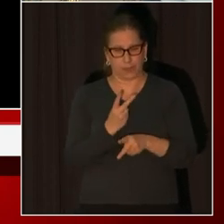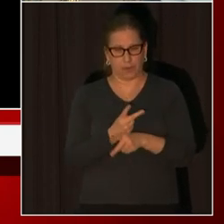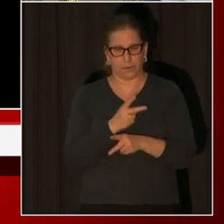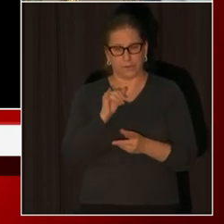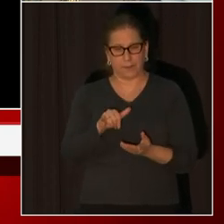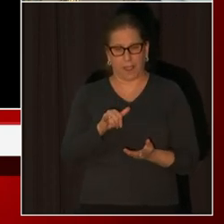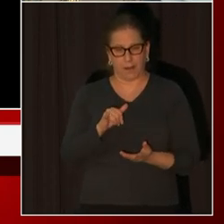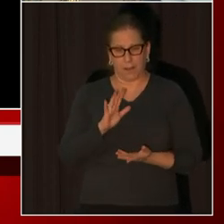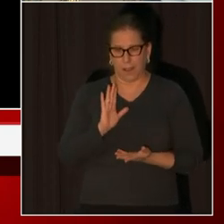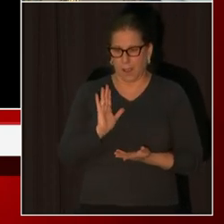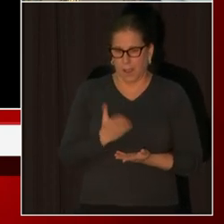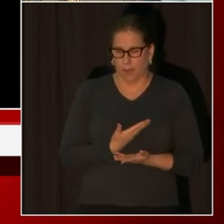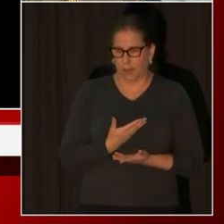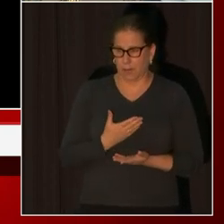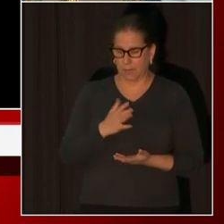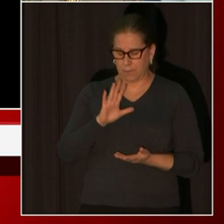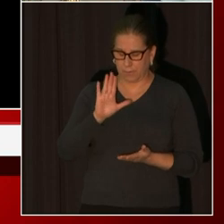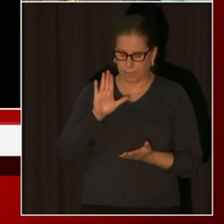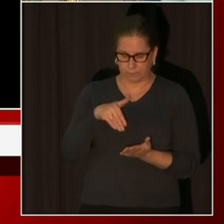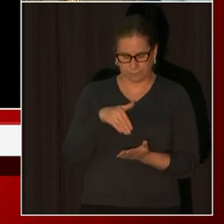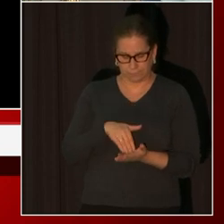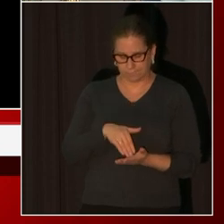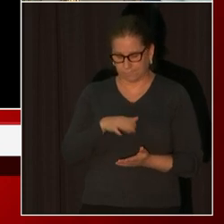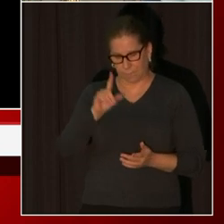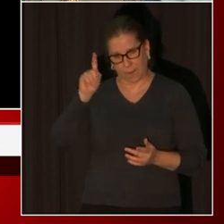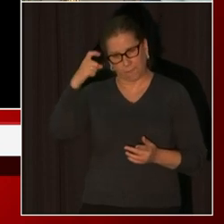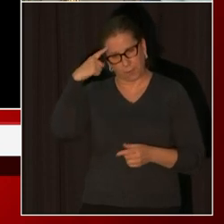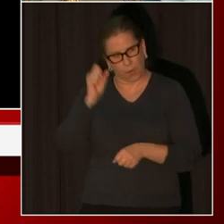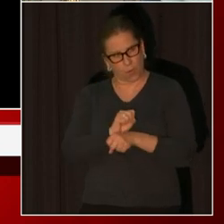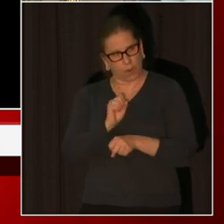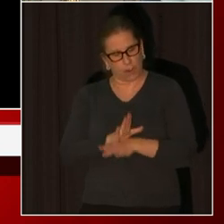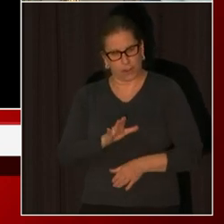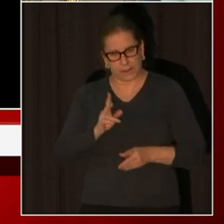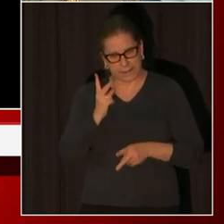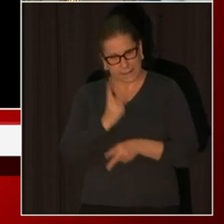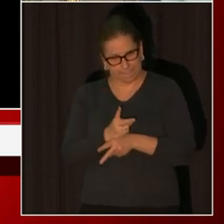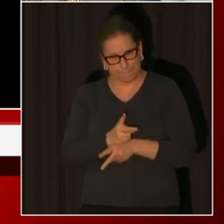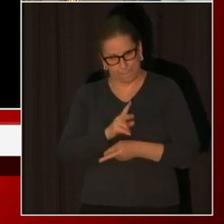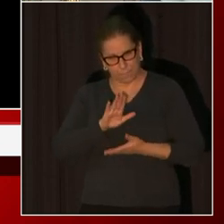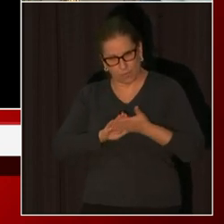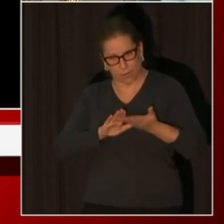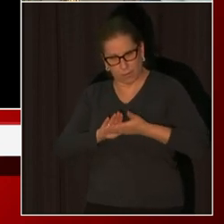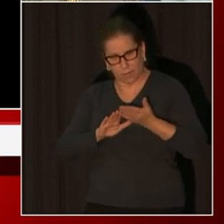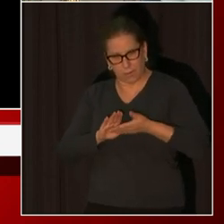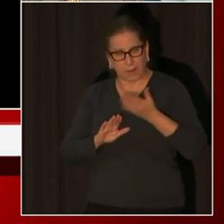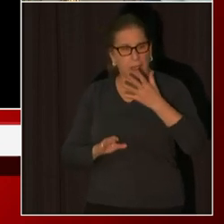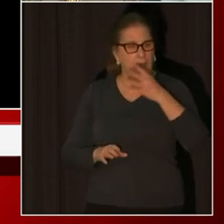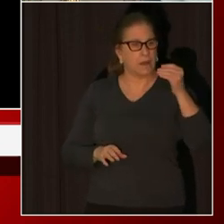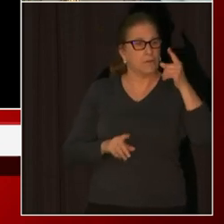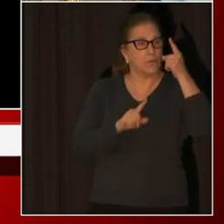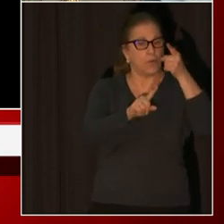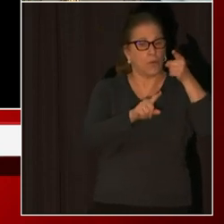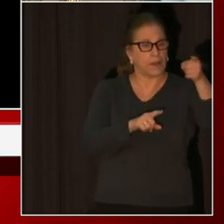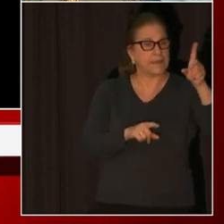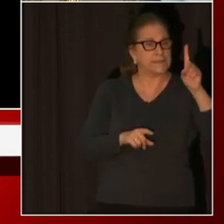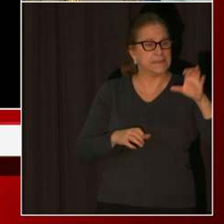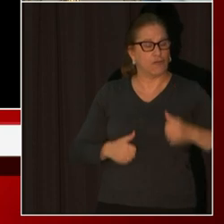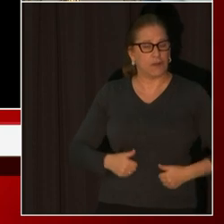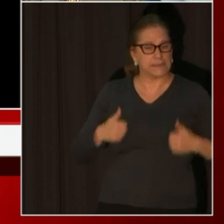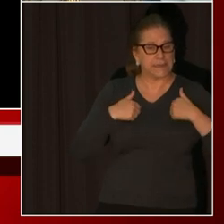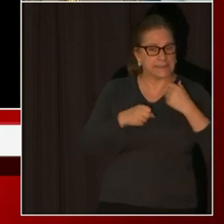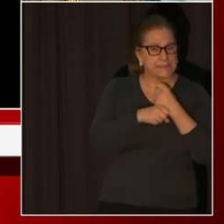the health and well-being and safety of DC residents and businesses. We have focused in this budget on how